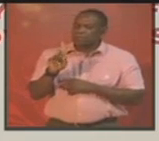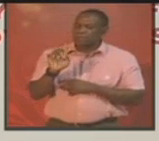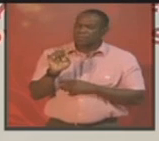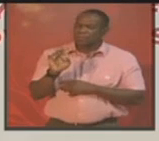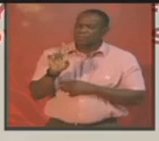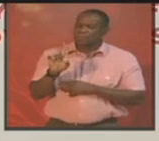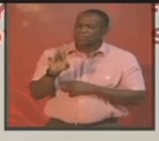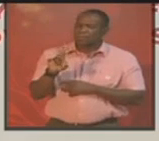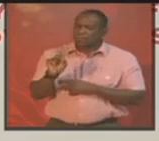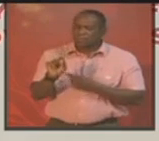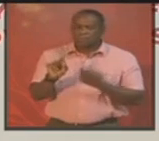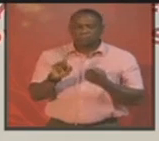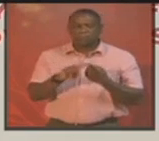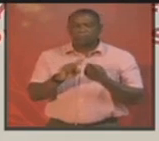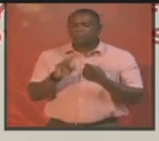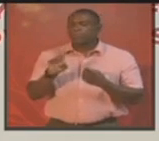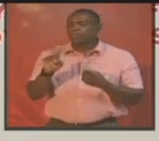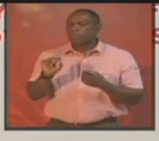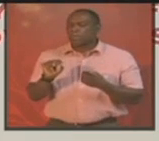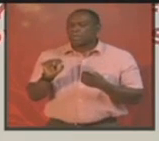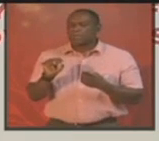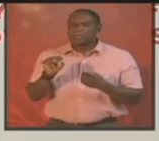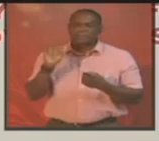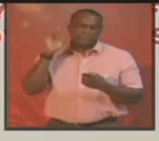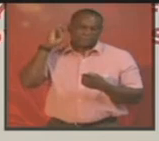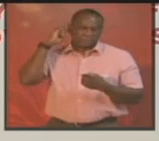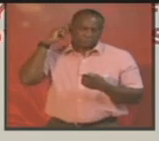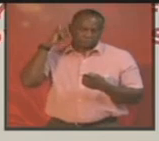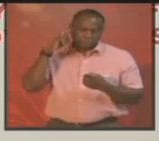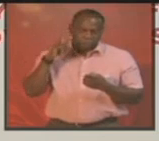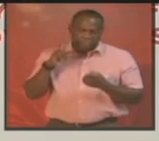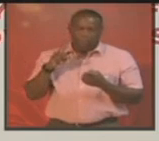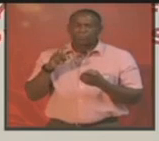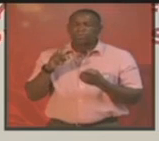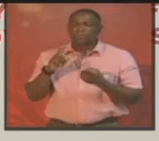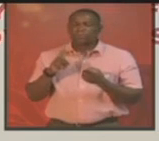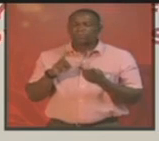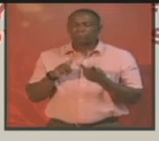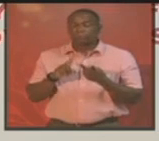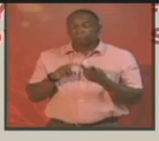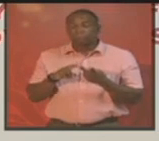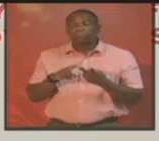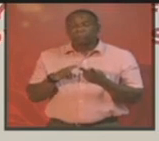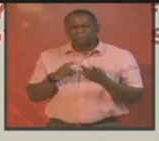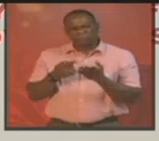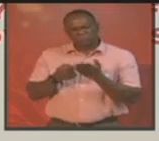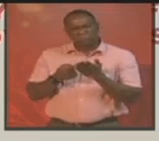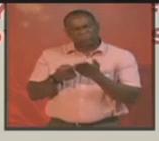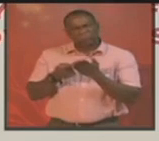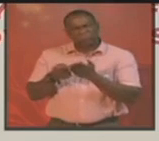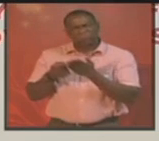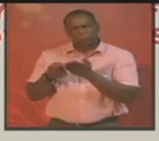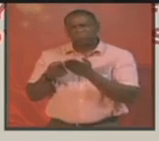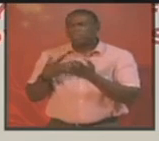UN General Secretary speak about it. And I want to quote something that he has